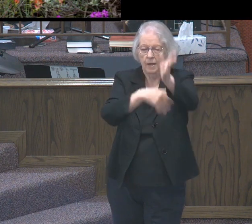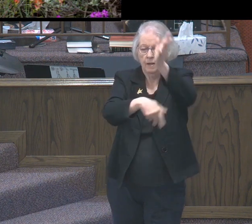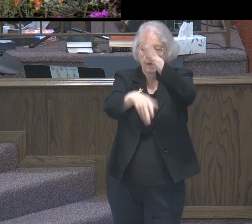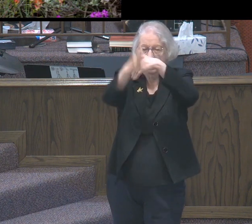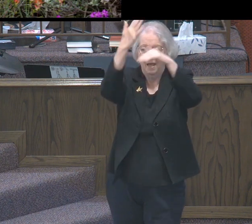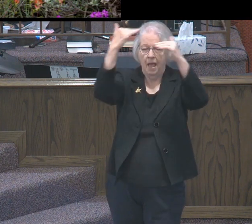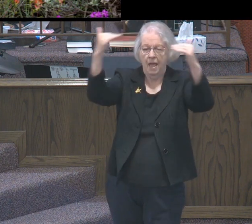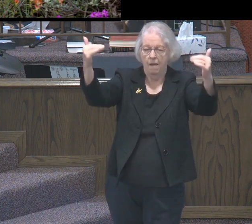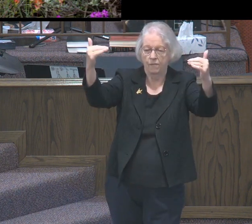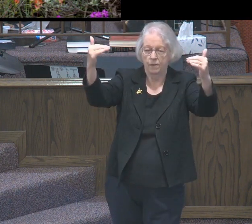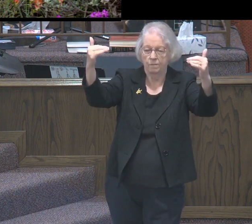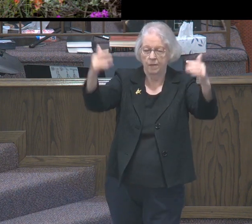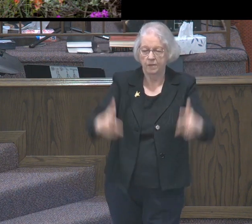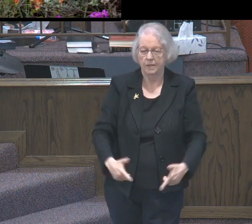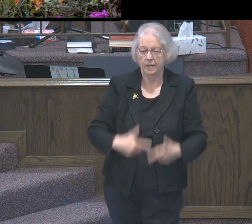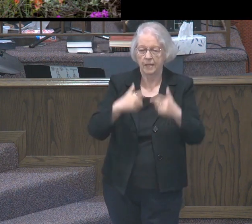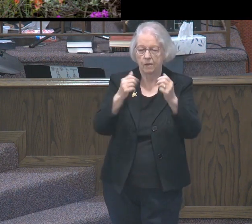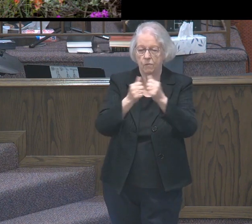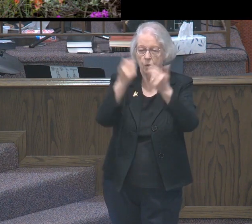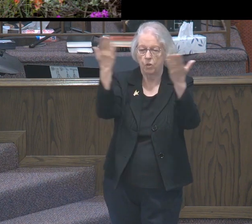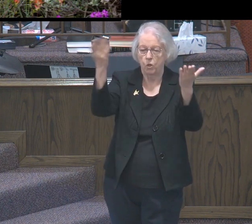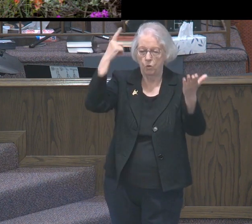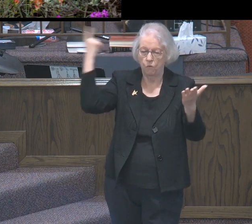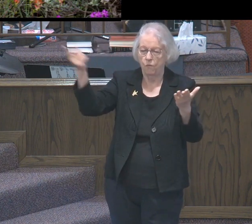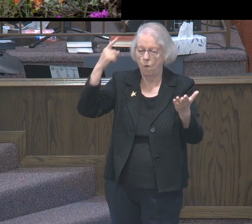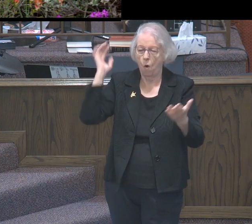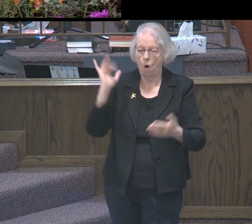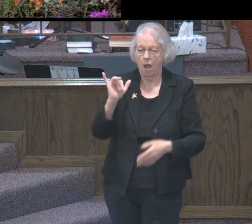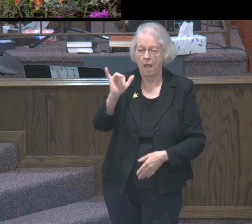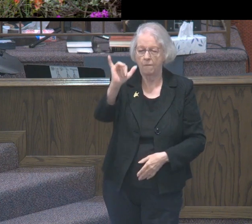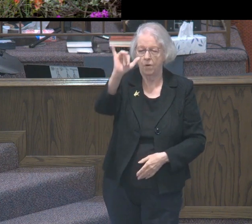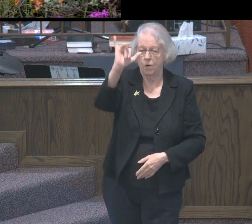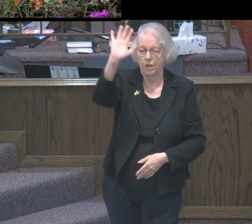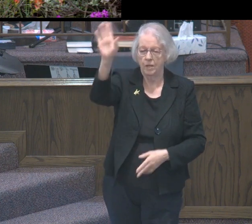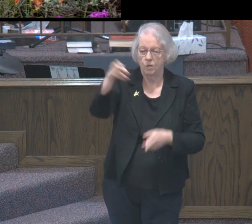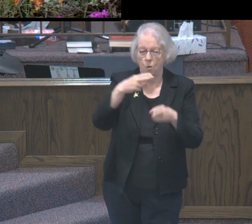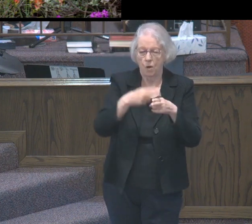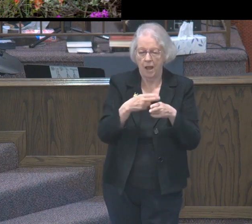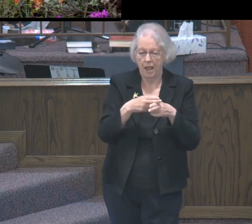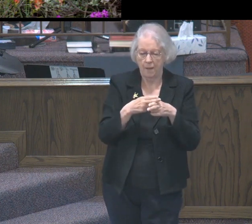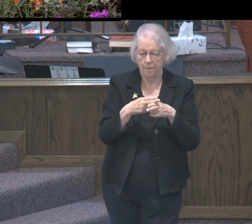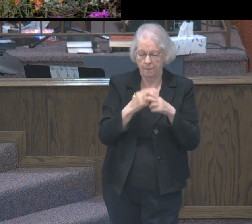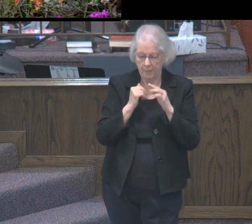majesty. Thank you for that. In Jesus' name.